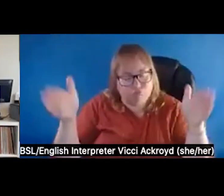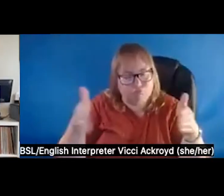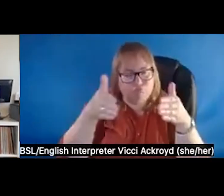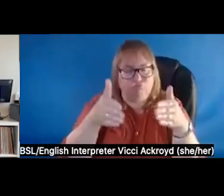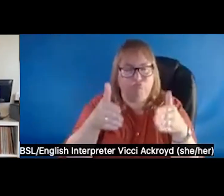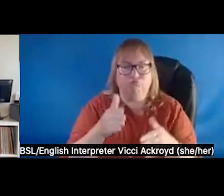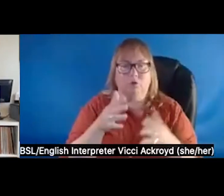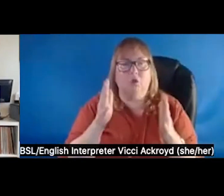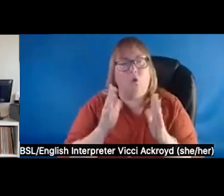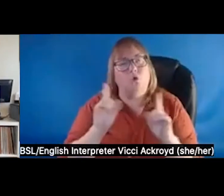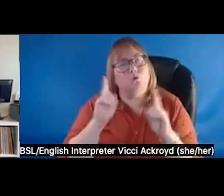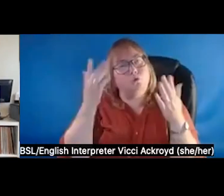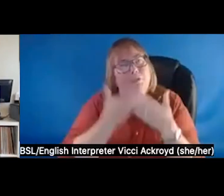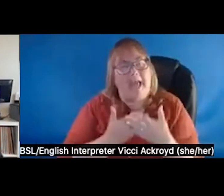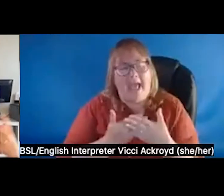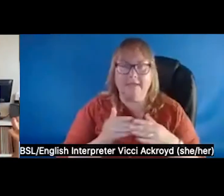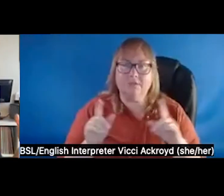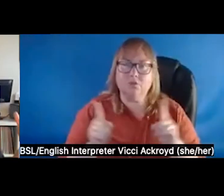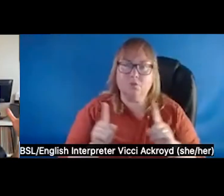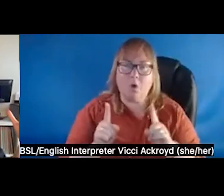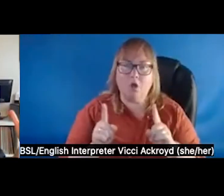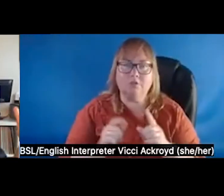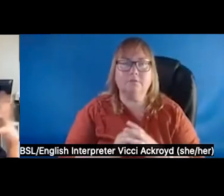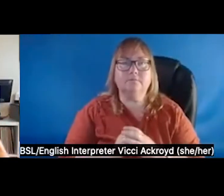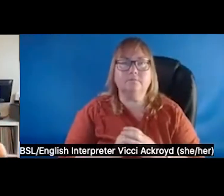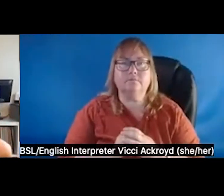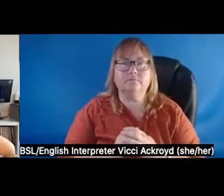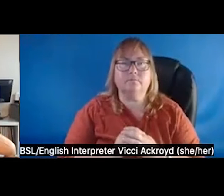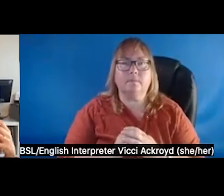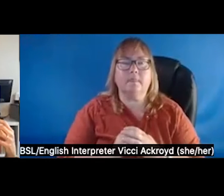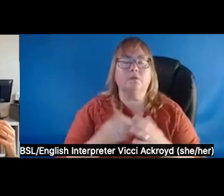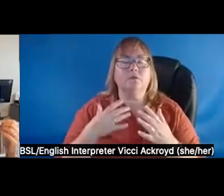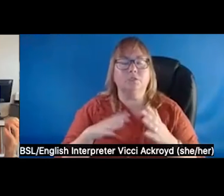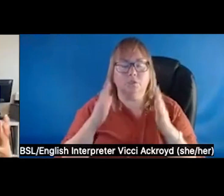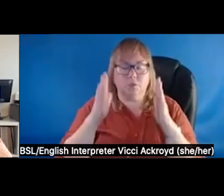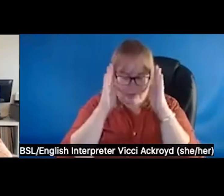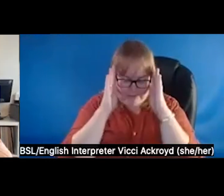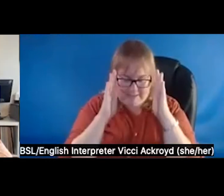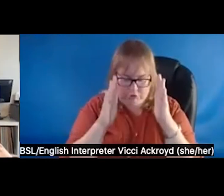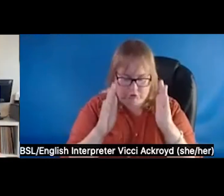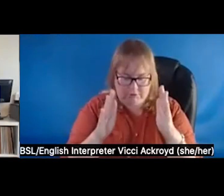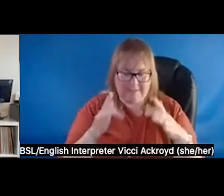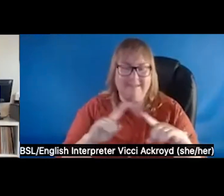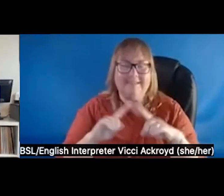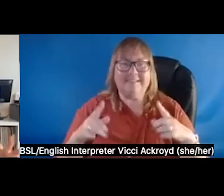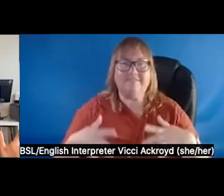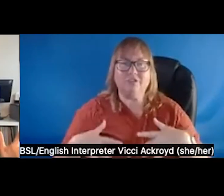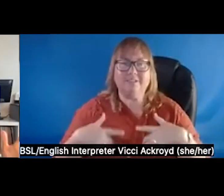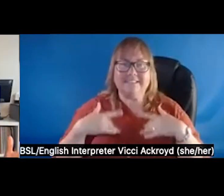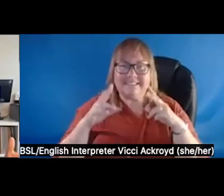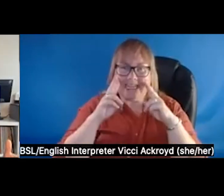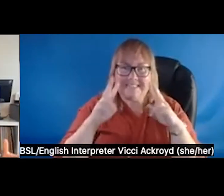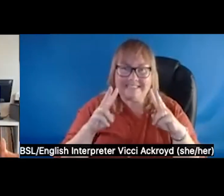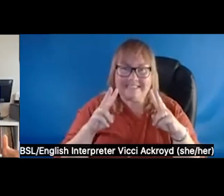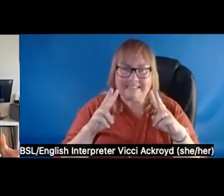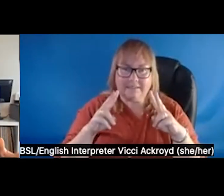one, was just to bring to our own attention our different senses. So as